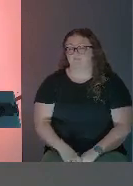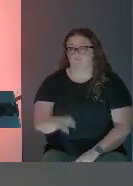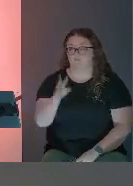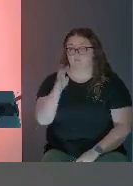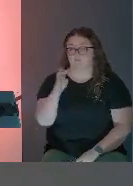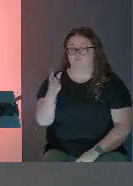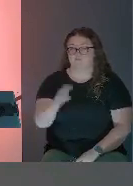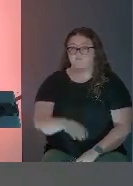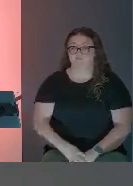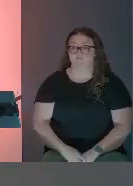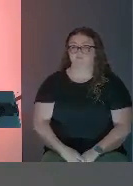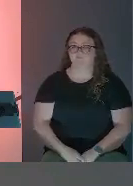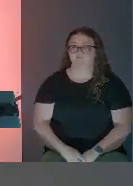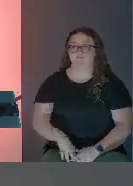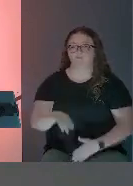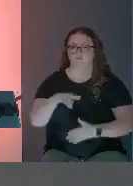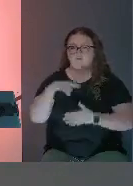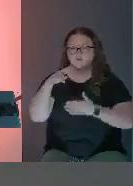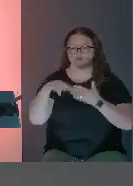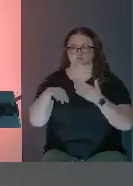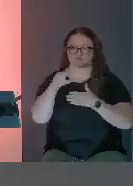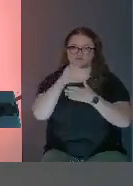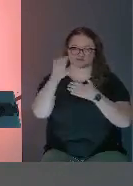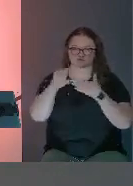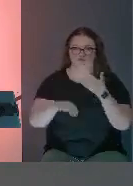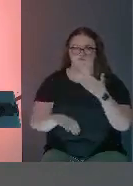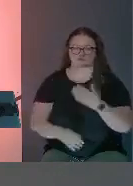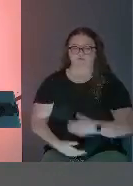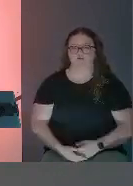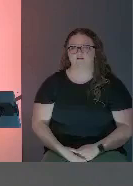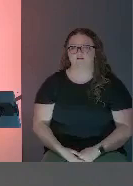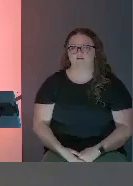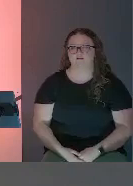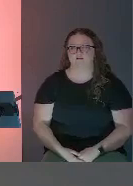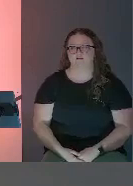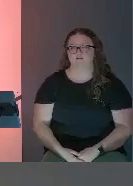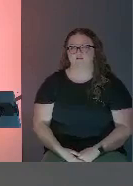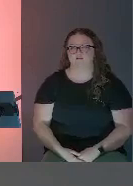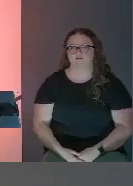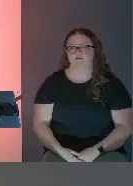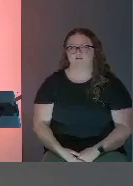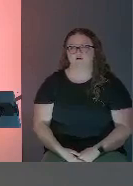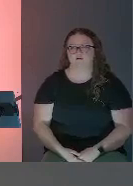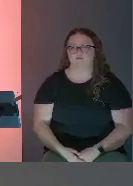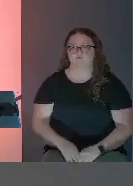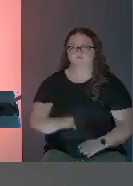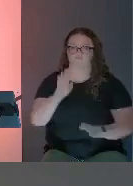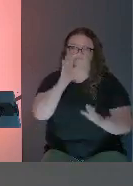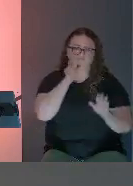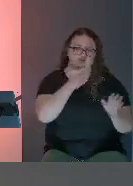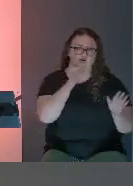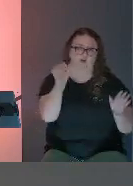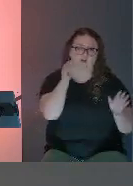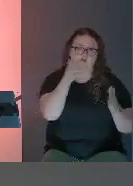The consequence of getting our eyes off the Lord. Verse 15.